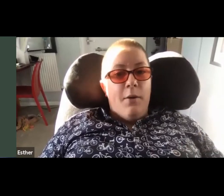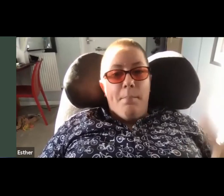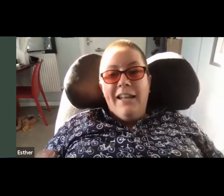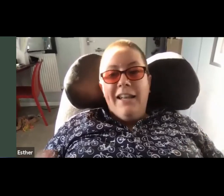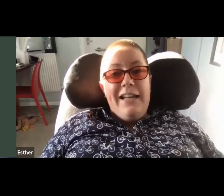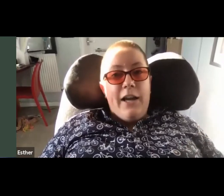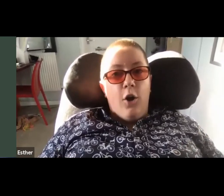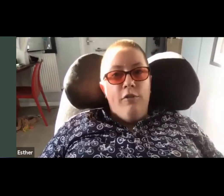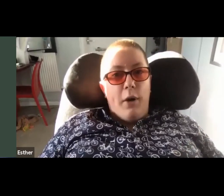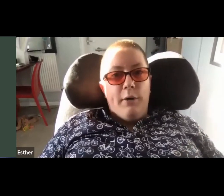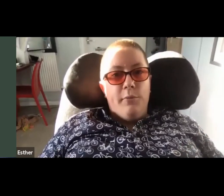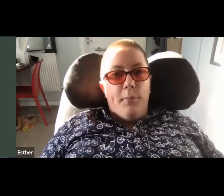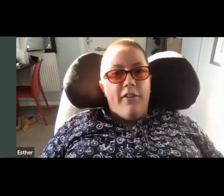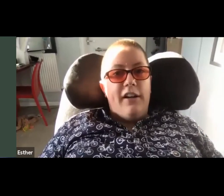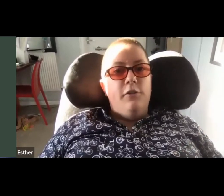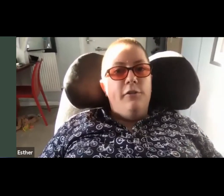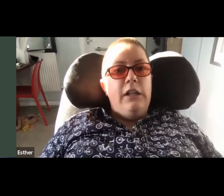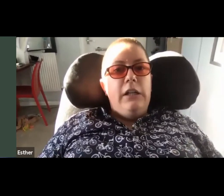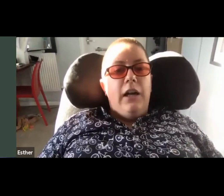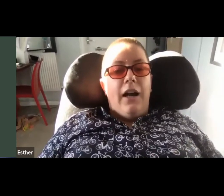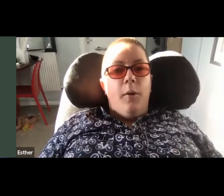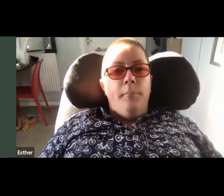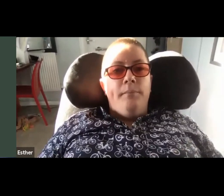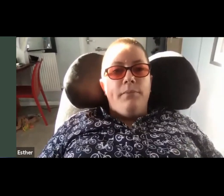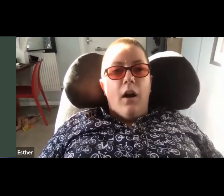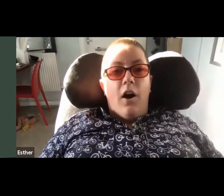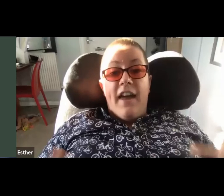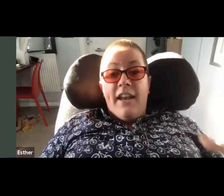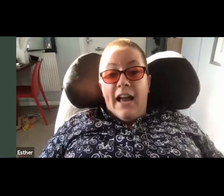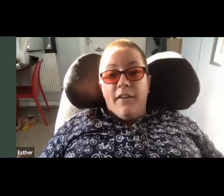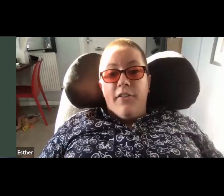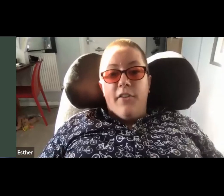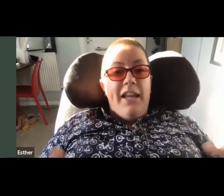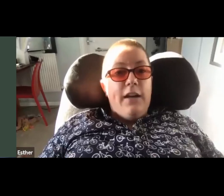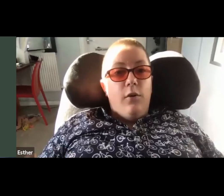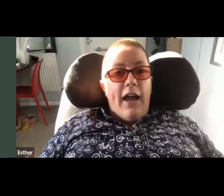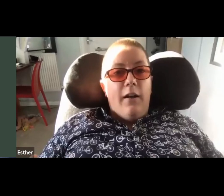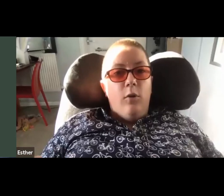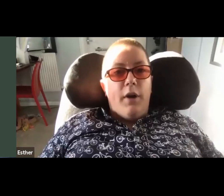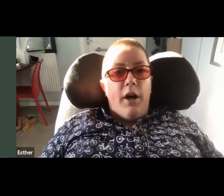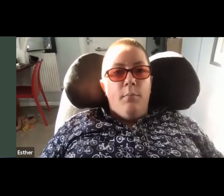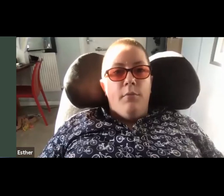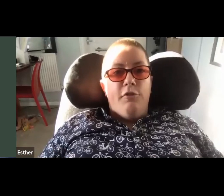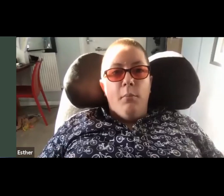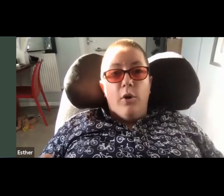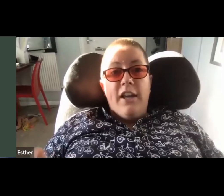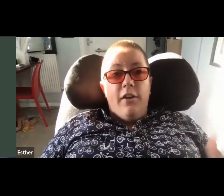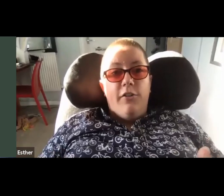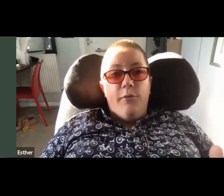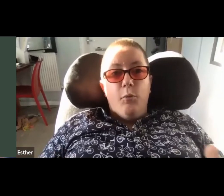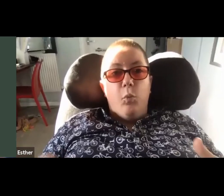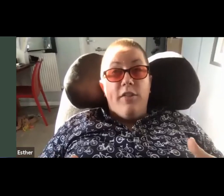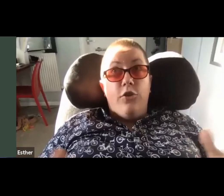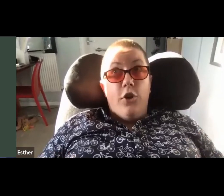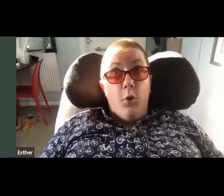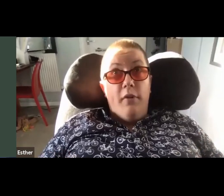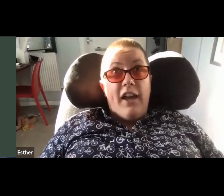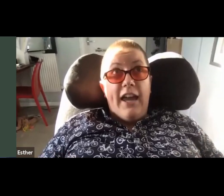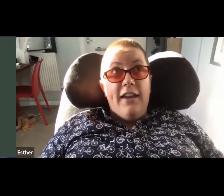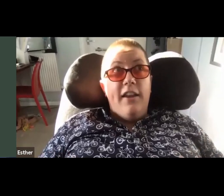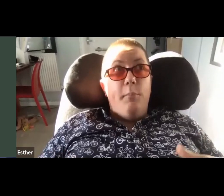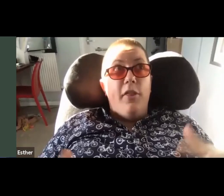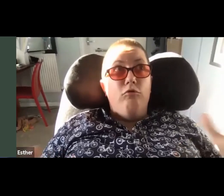I completely overwhelmed myself. I then had some legal help from lawyers with 2